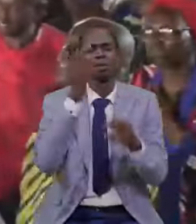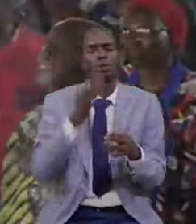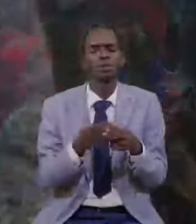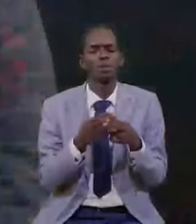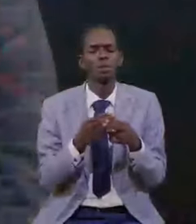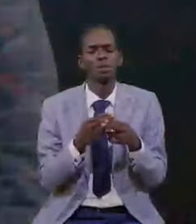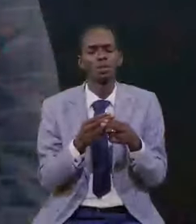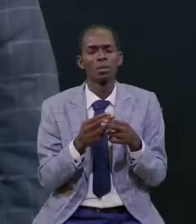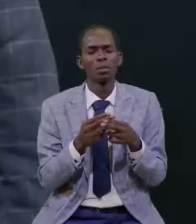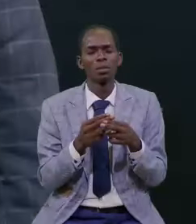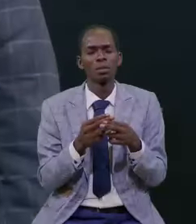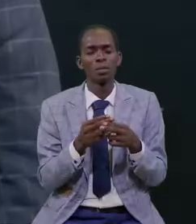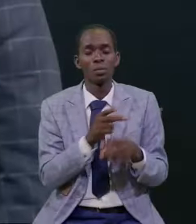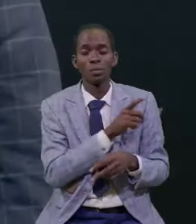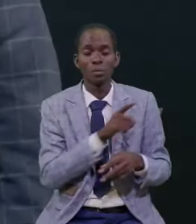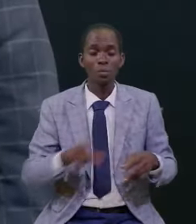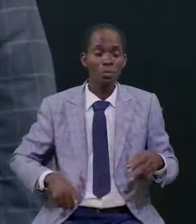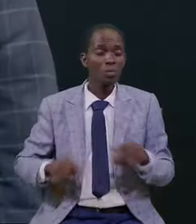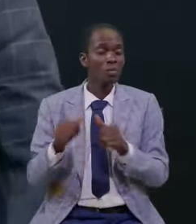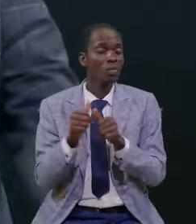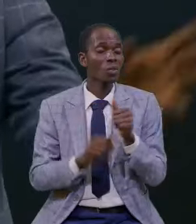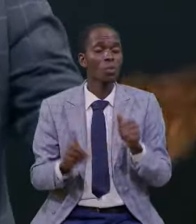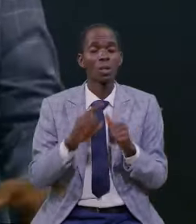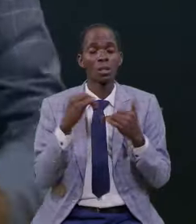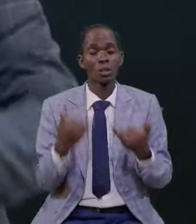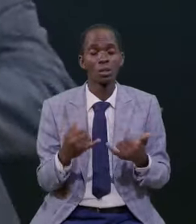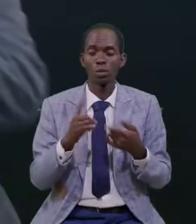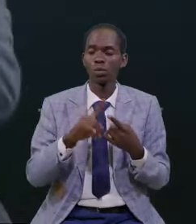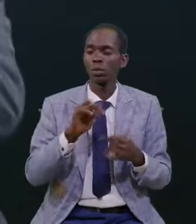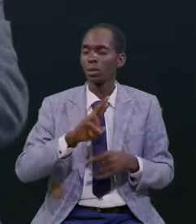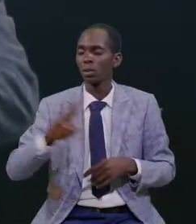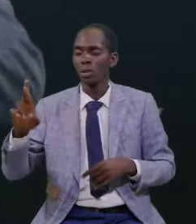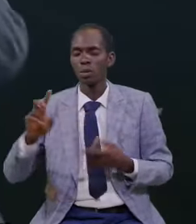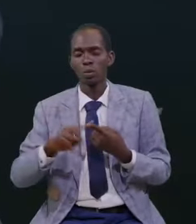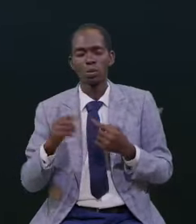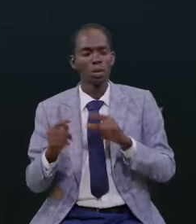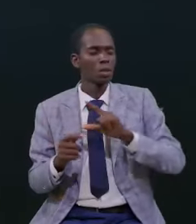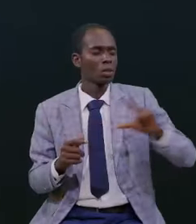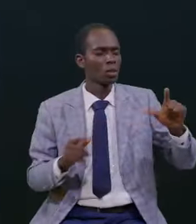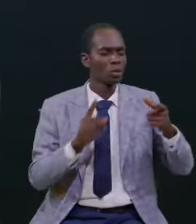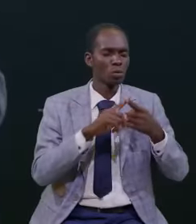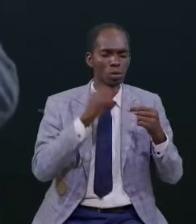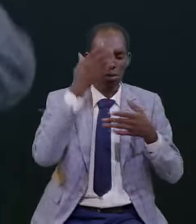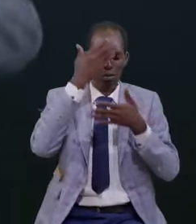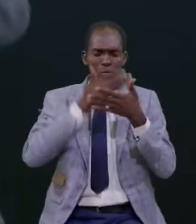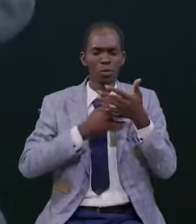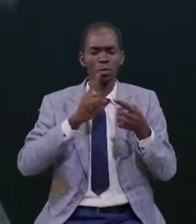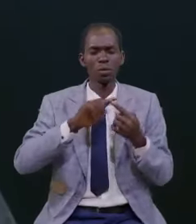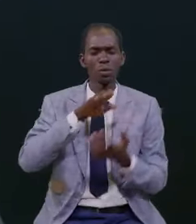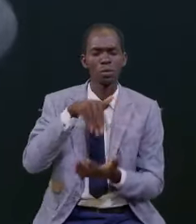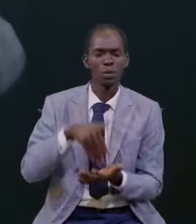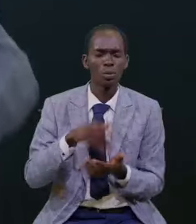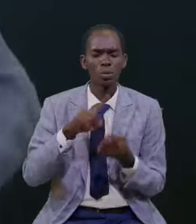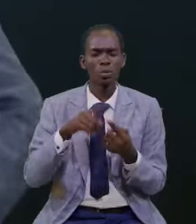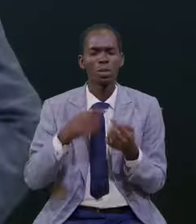Lord, everywhere now, to the right, to the left, to the front, to the middle, to the back, and